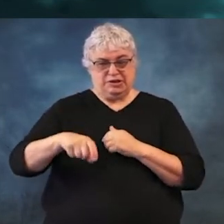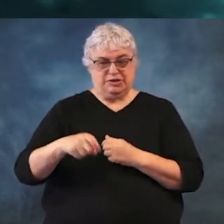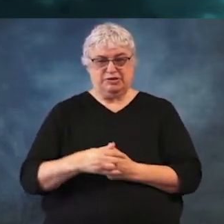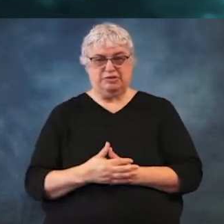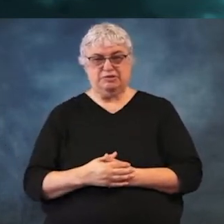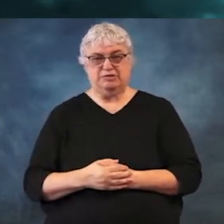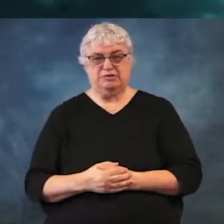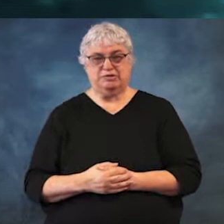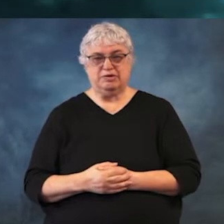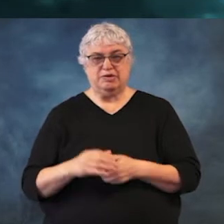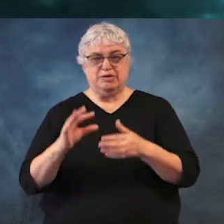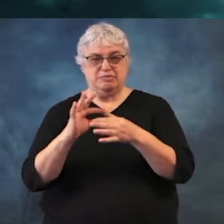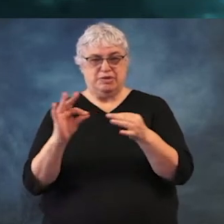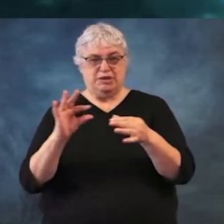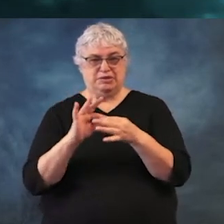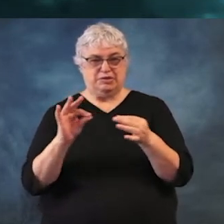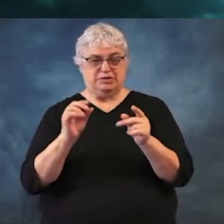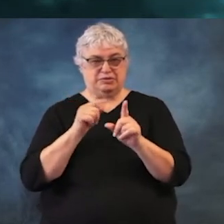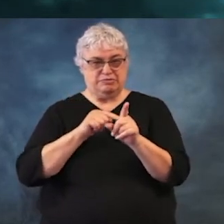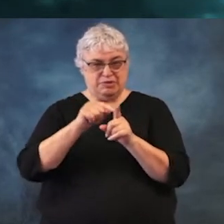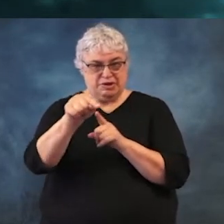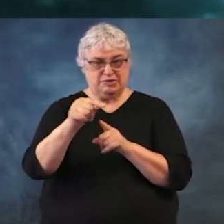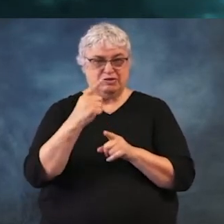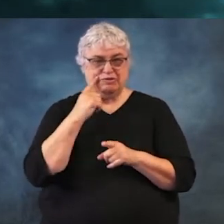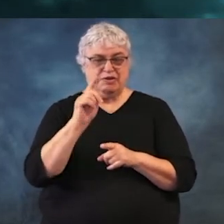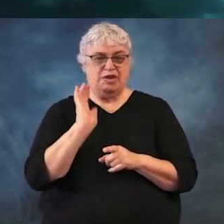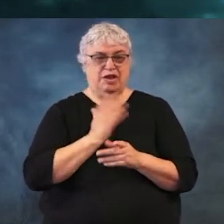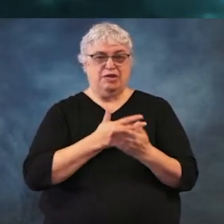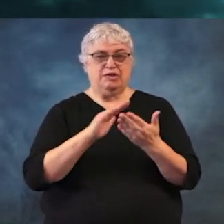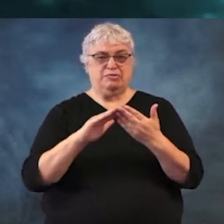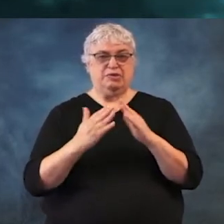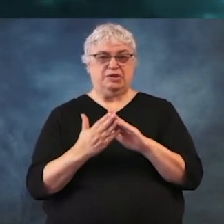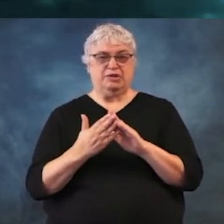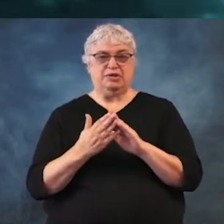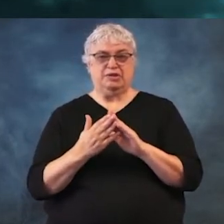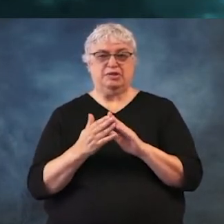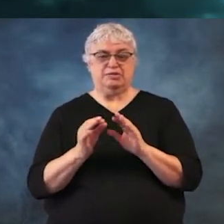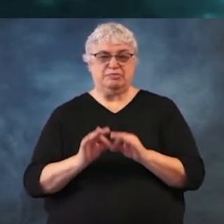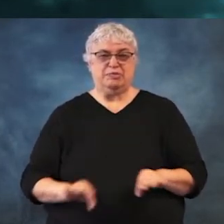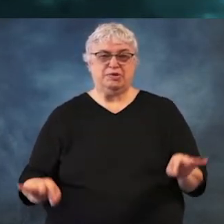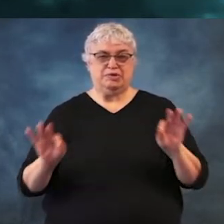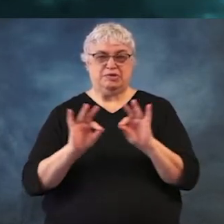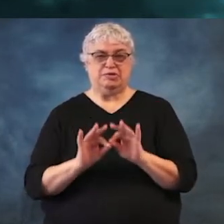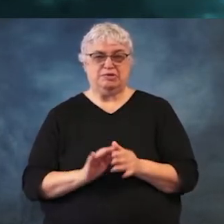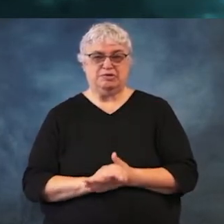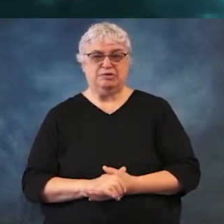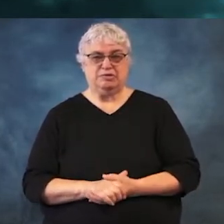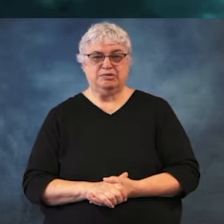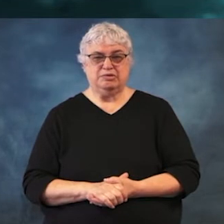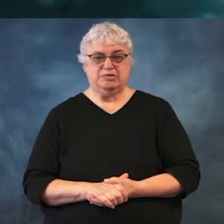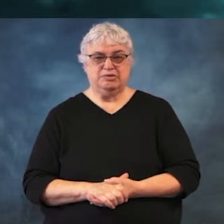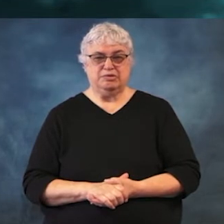community. So messaging that's specifically tailored to our community, I think, is really important.